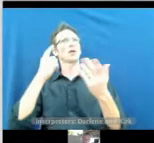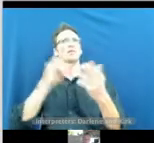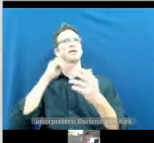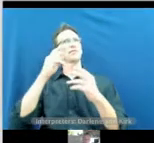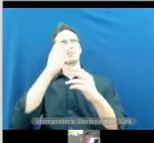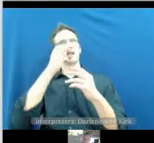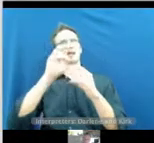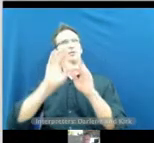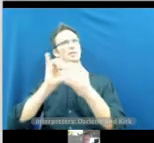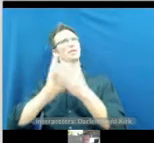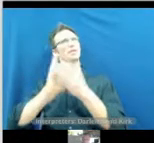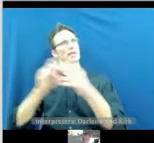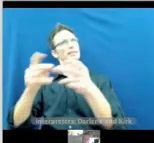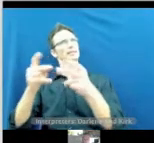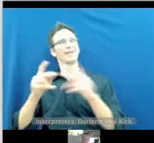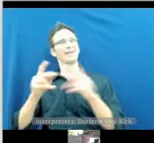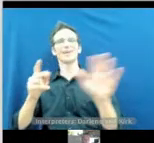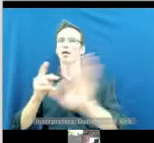is.